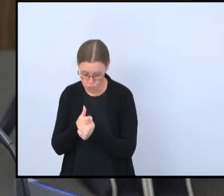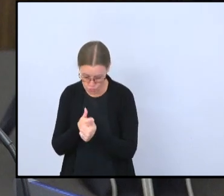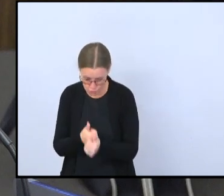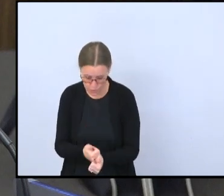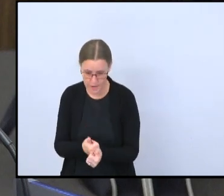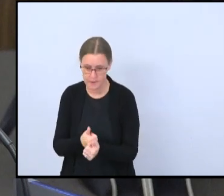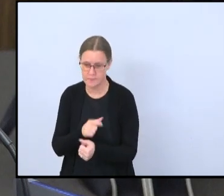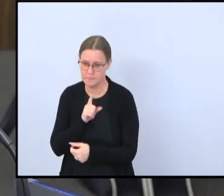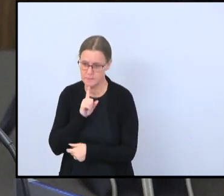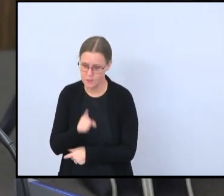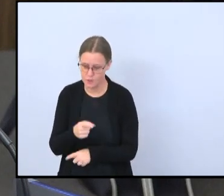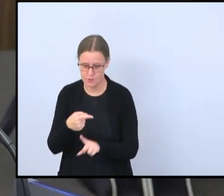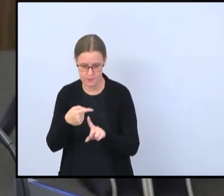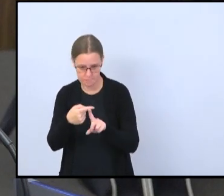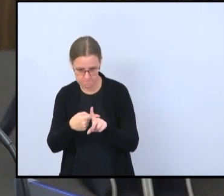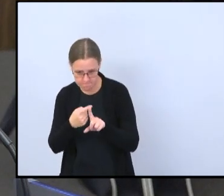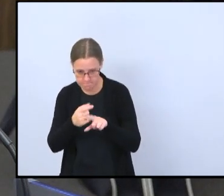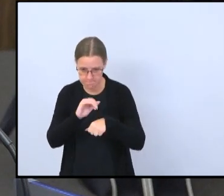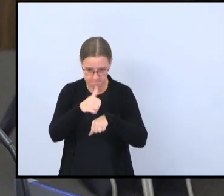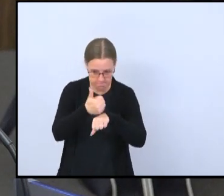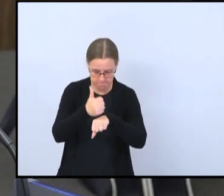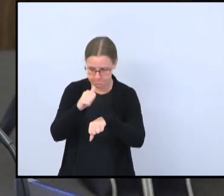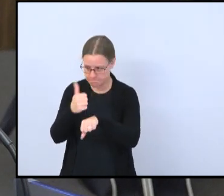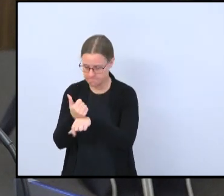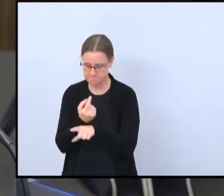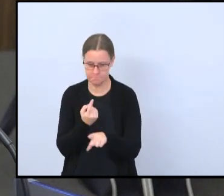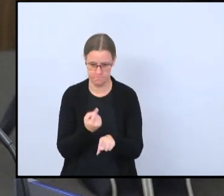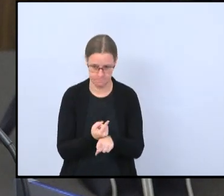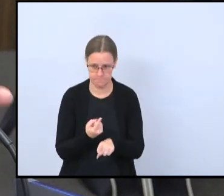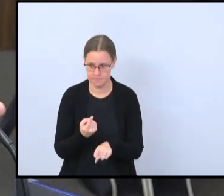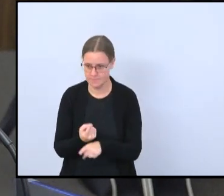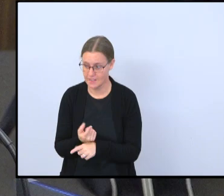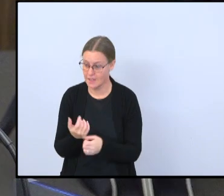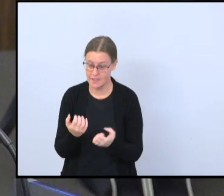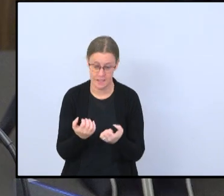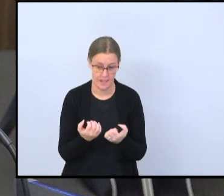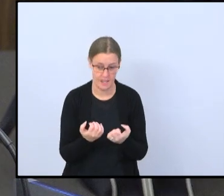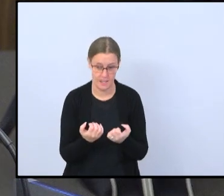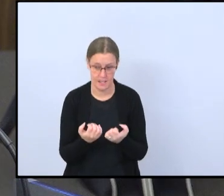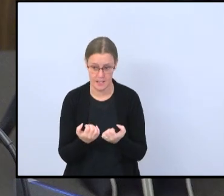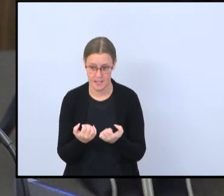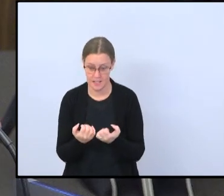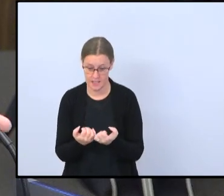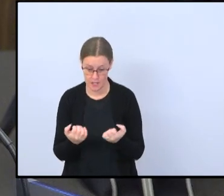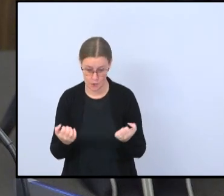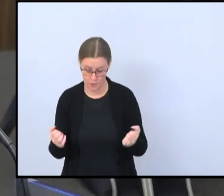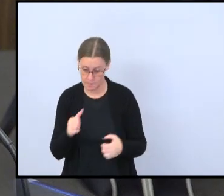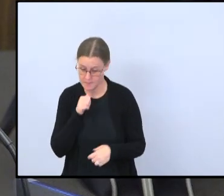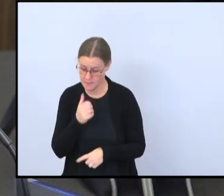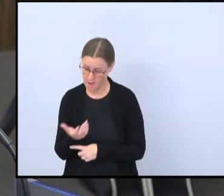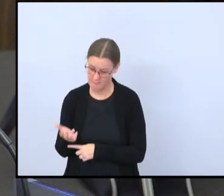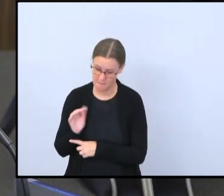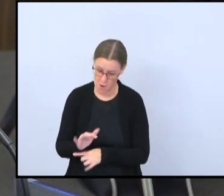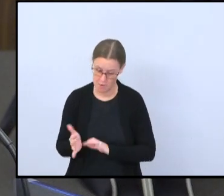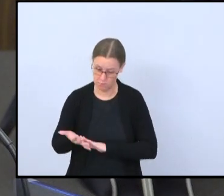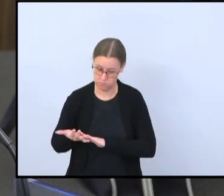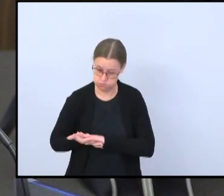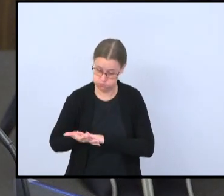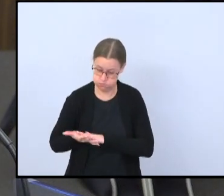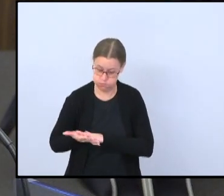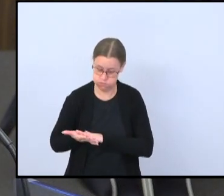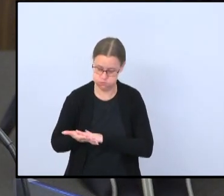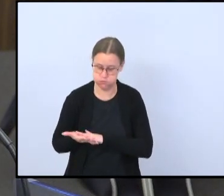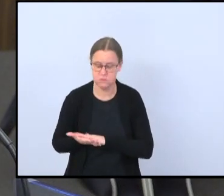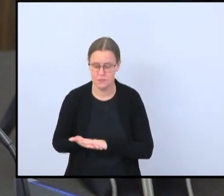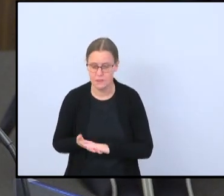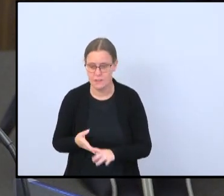working correctly, that the temperatures are set where they need to set, that the equipment is not running, full forced. So